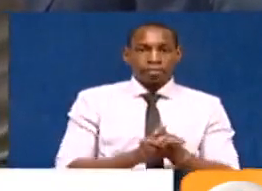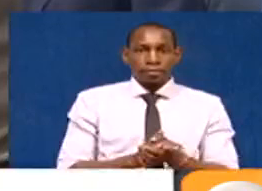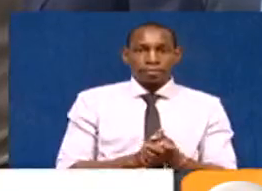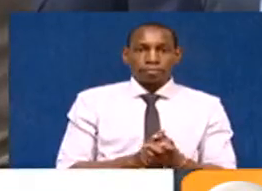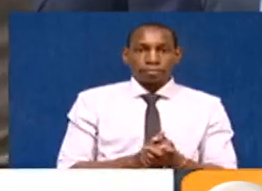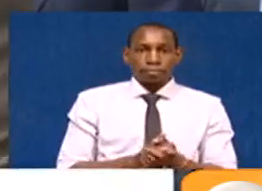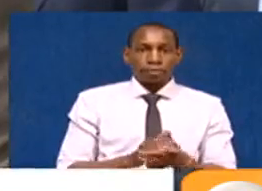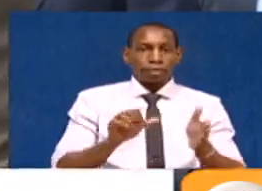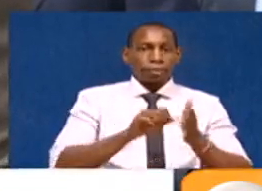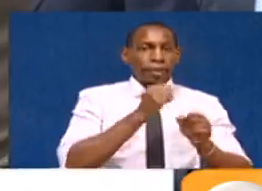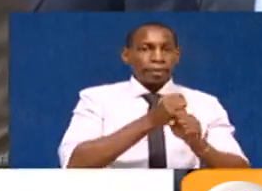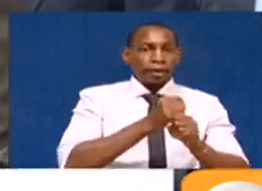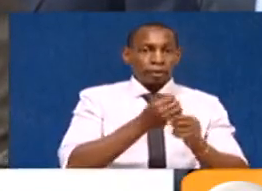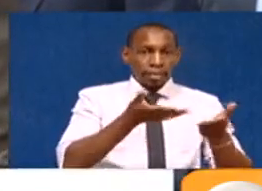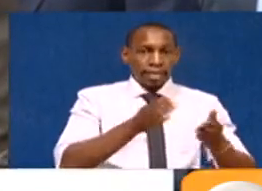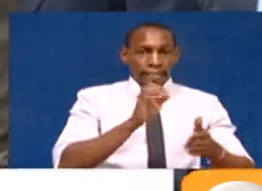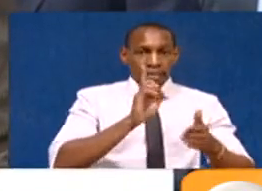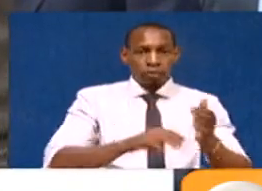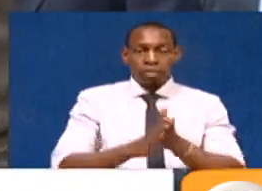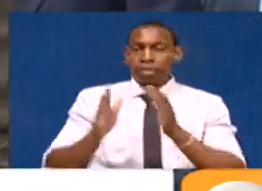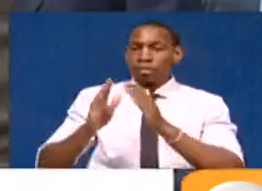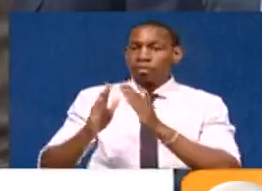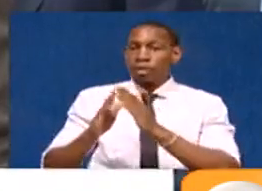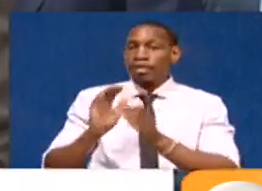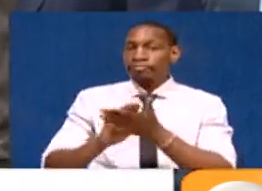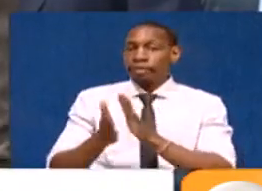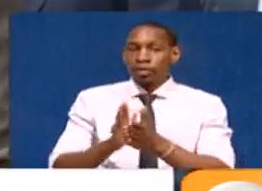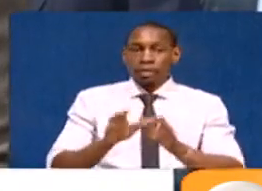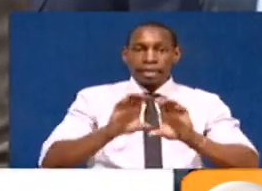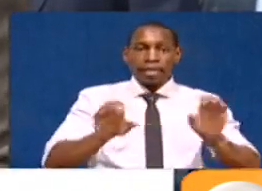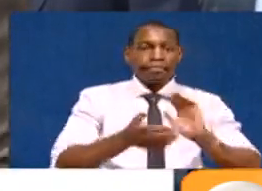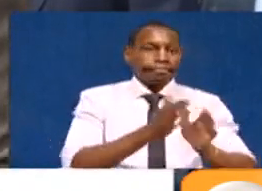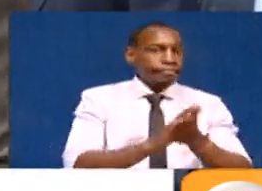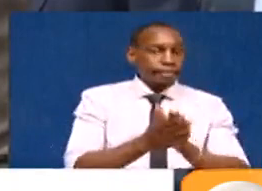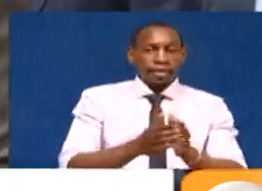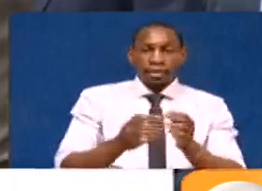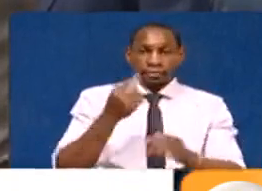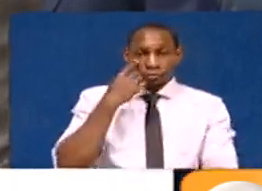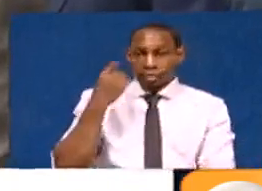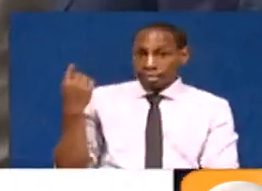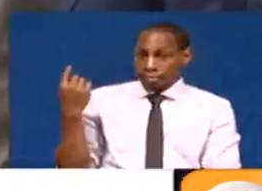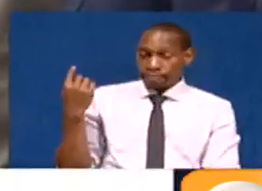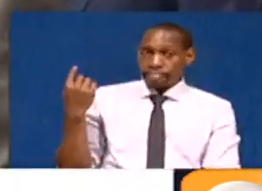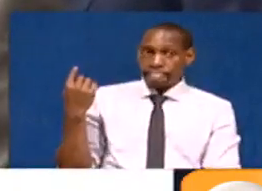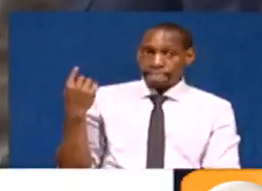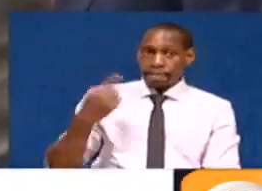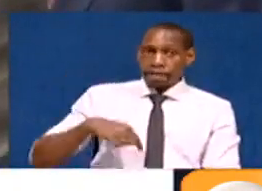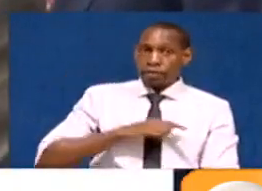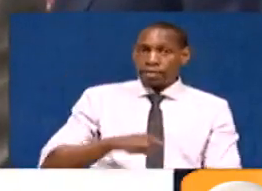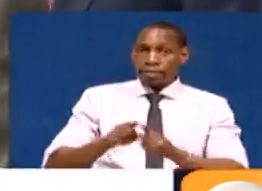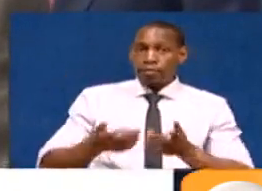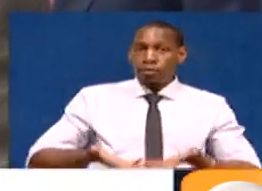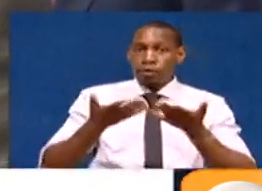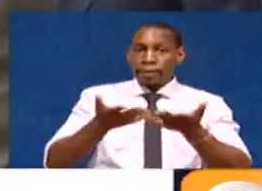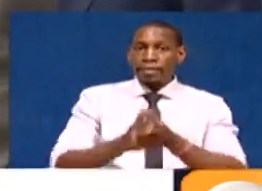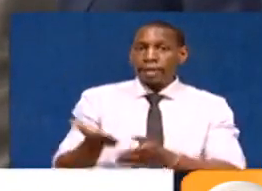here is lack of ablution facilities and lack of drainage. And as you can see, we are also